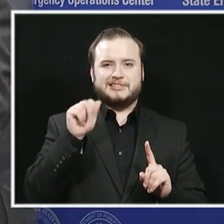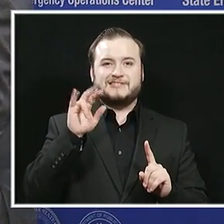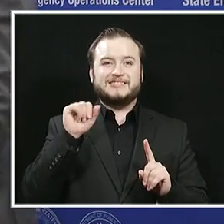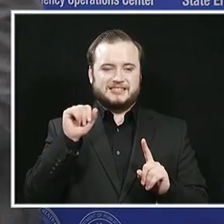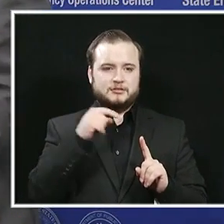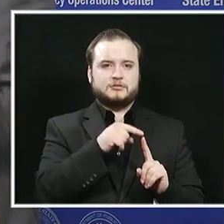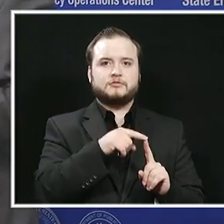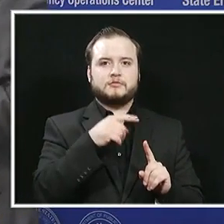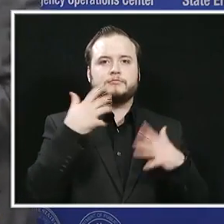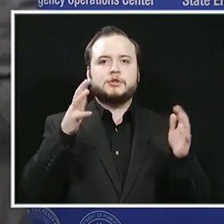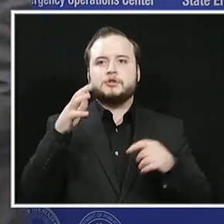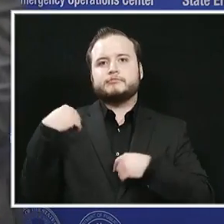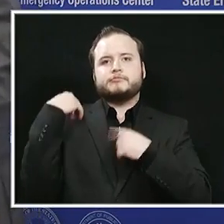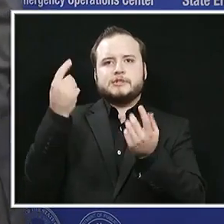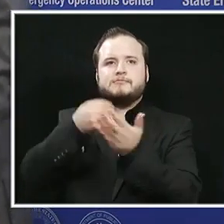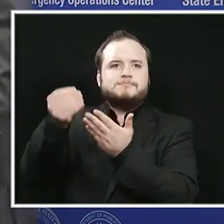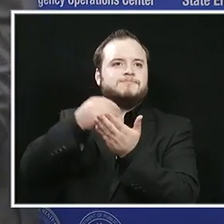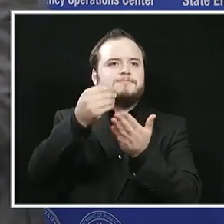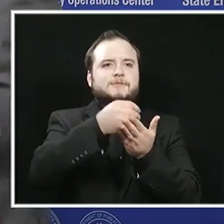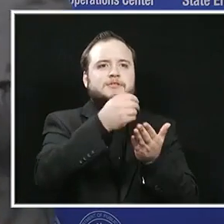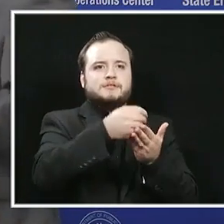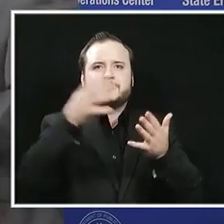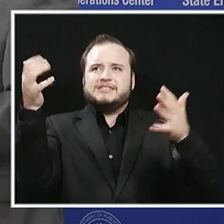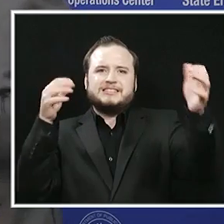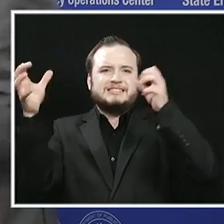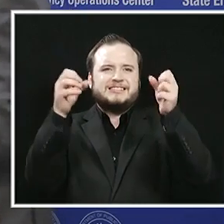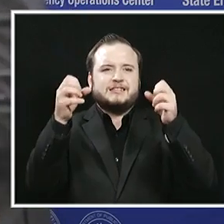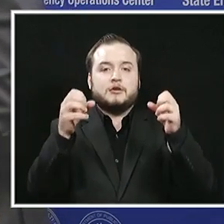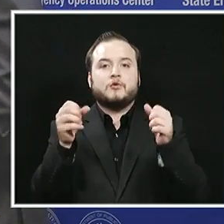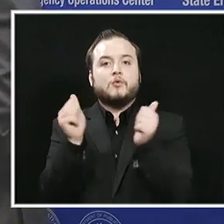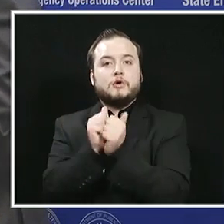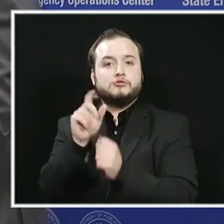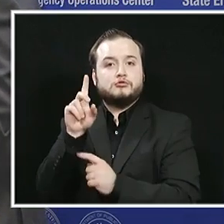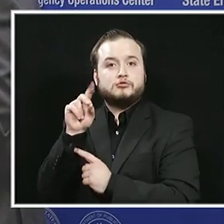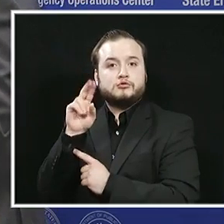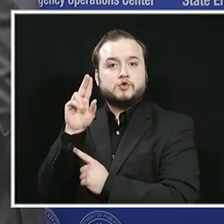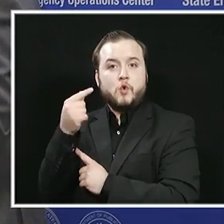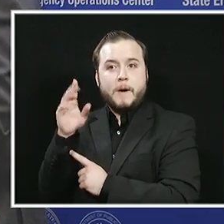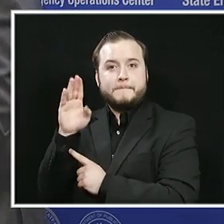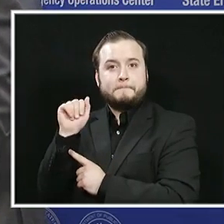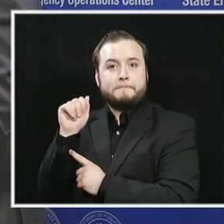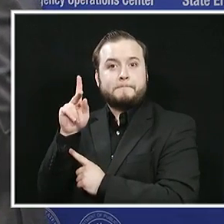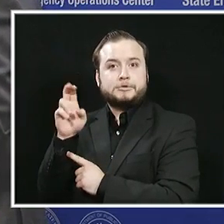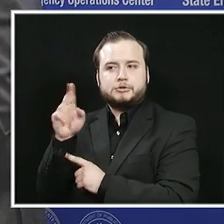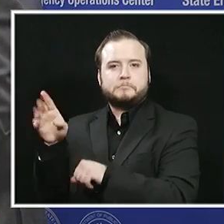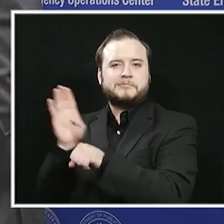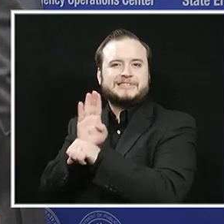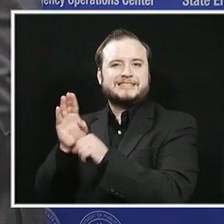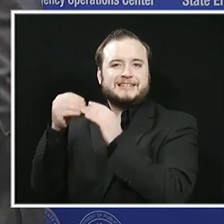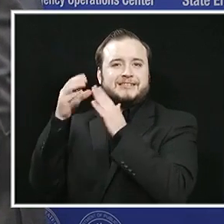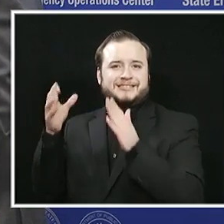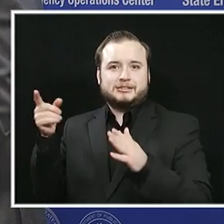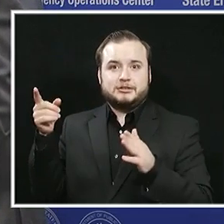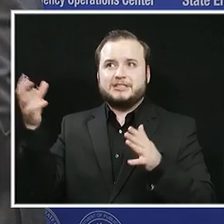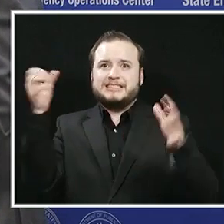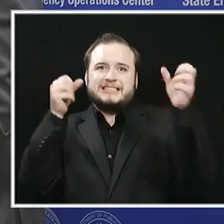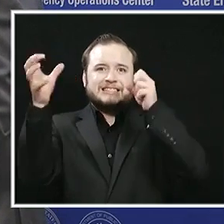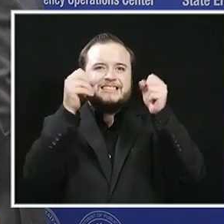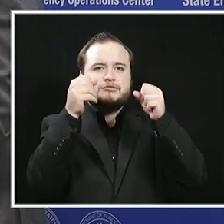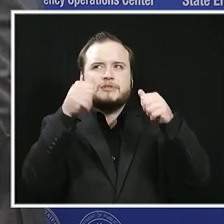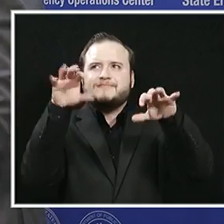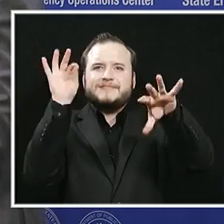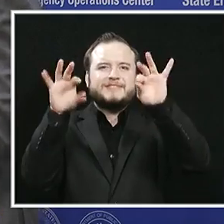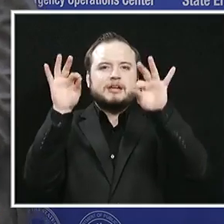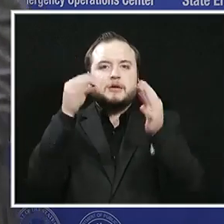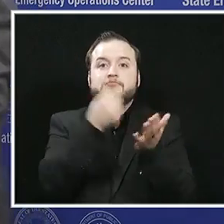people like Doug Baker in our private sector, are acquiring the things that we need, and we're in a good spot. And we announced that landmark testing strategy that